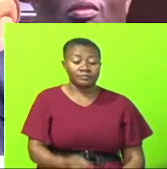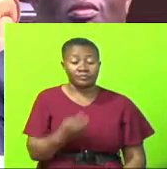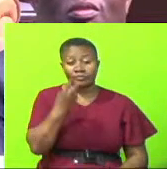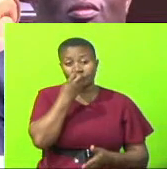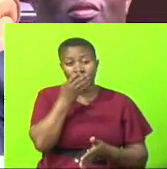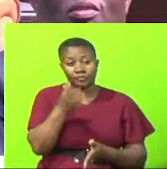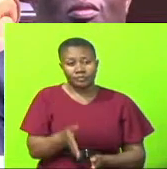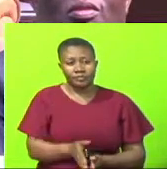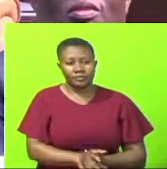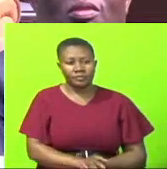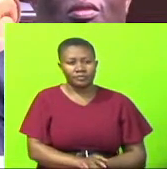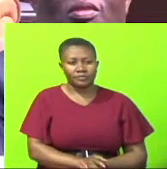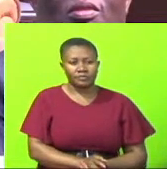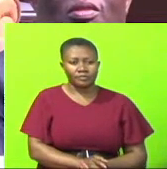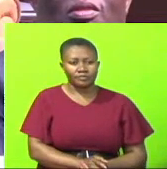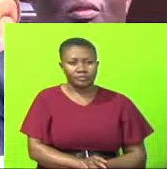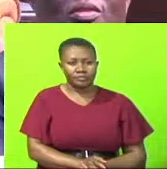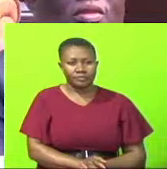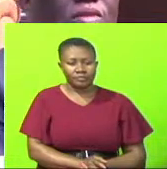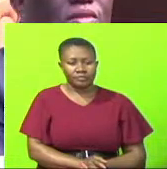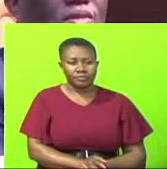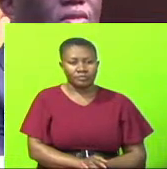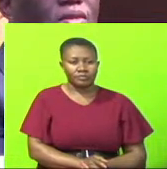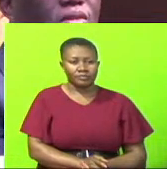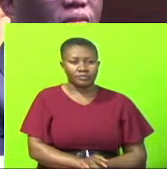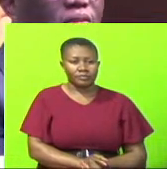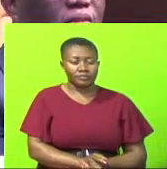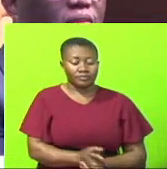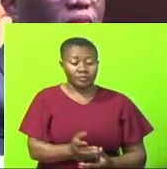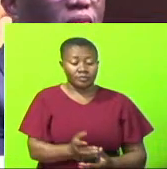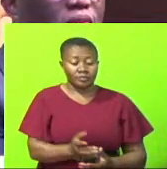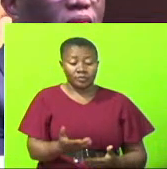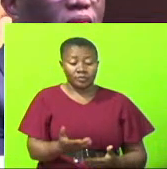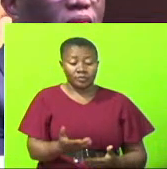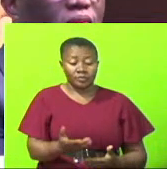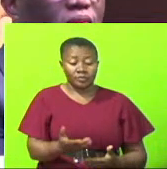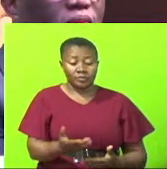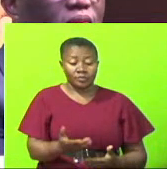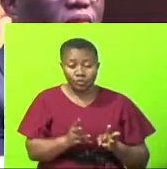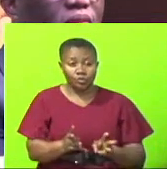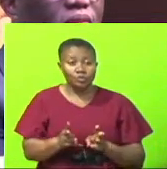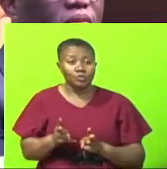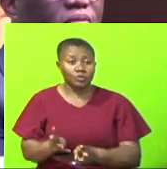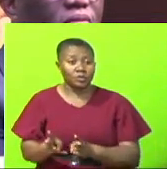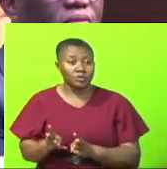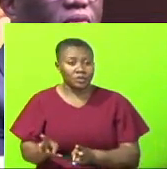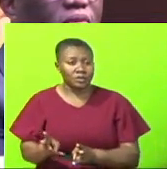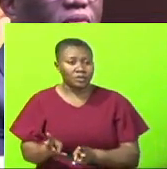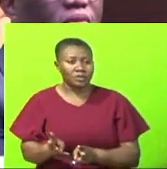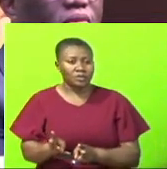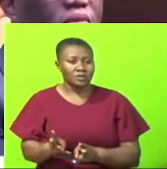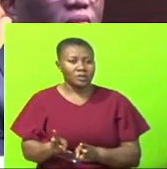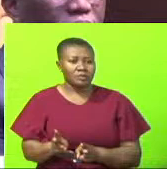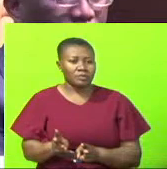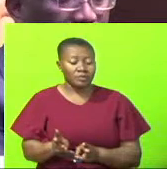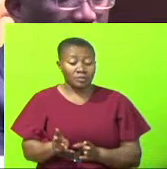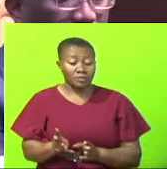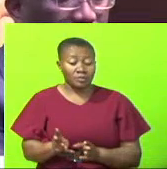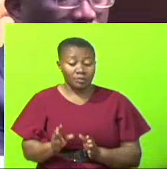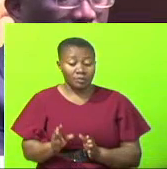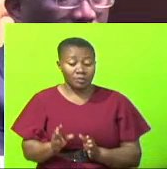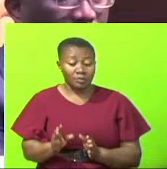have and the processes and the procedure that had been used is a comment by a member of